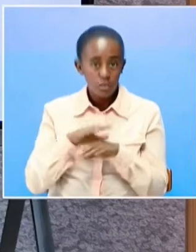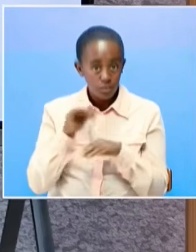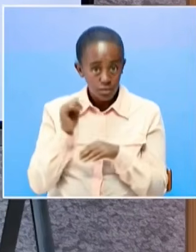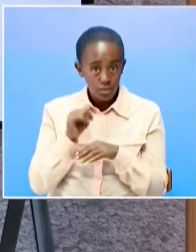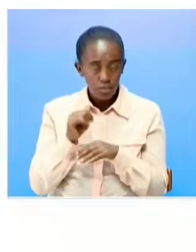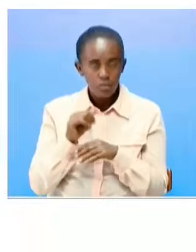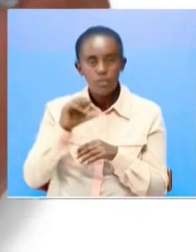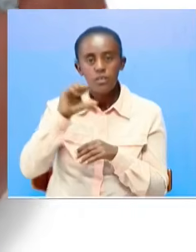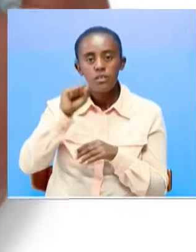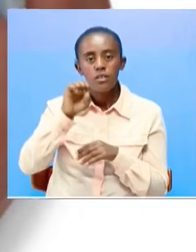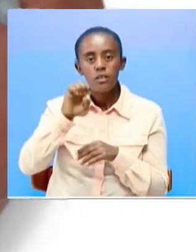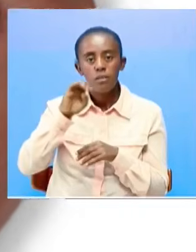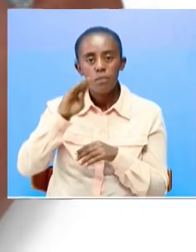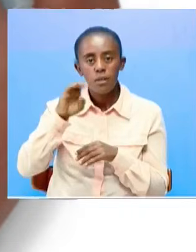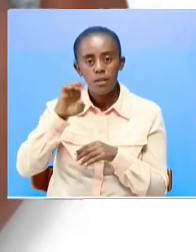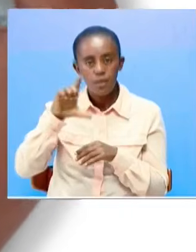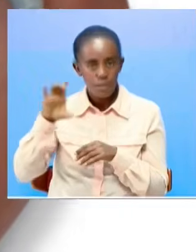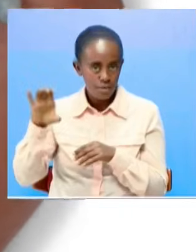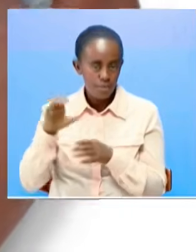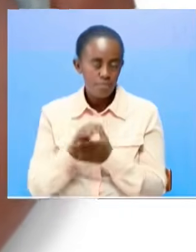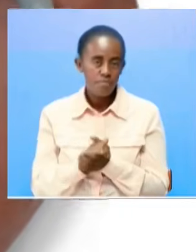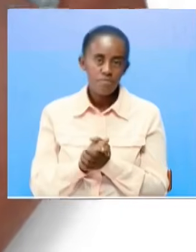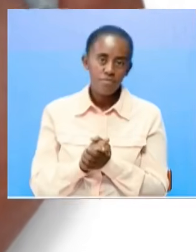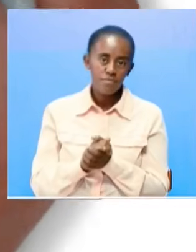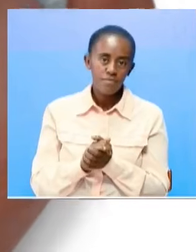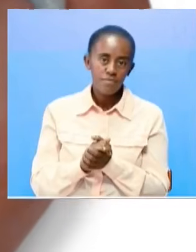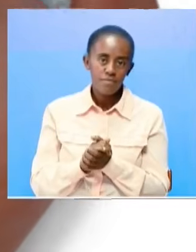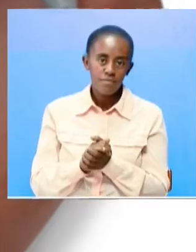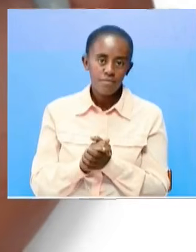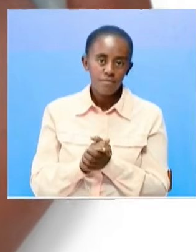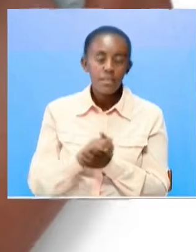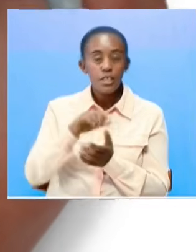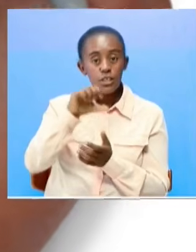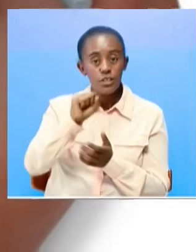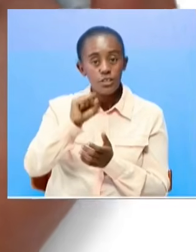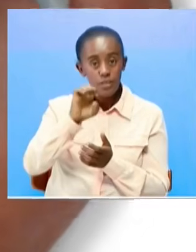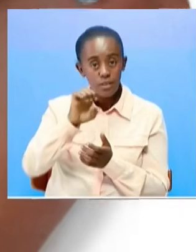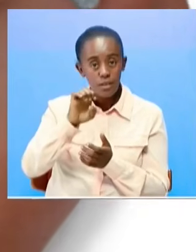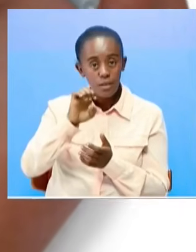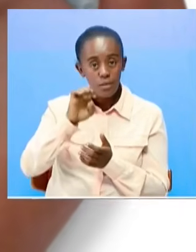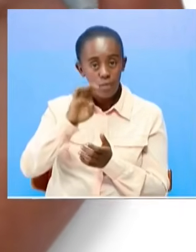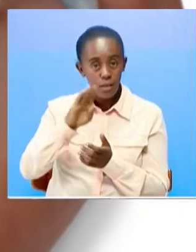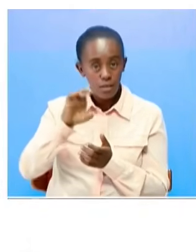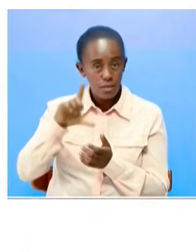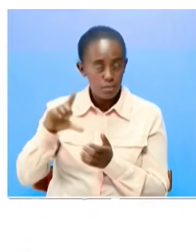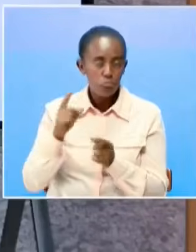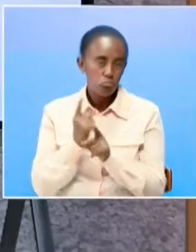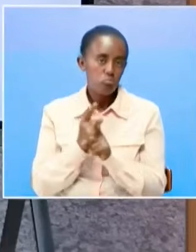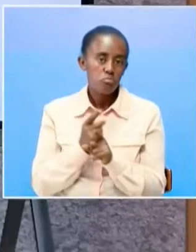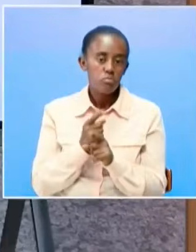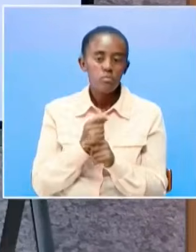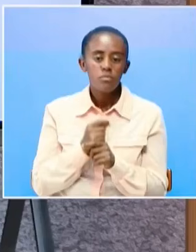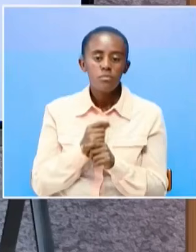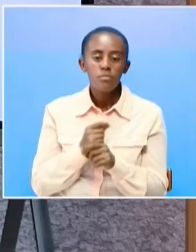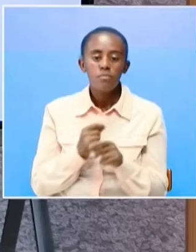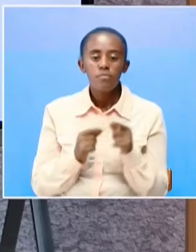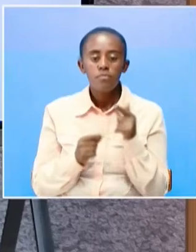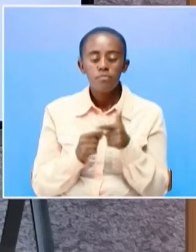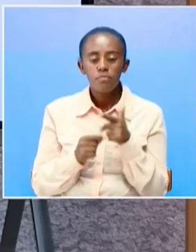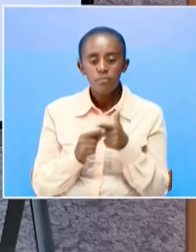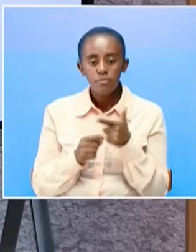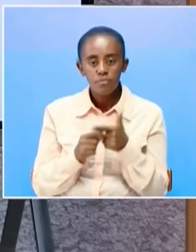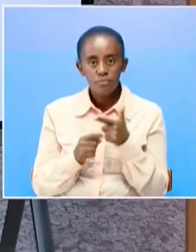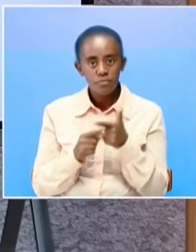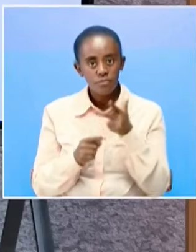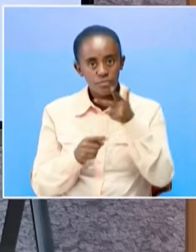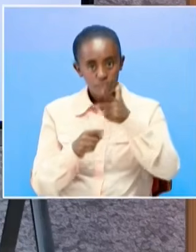Shebel. Nice. If you said Shebel, you're right. What about number 3, the third